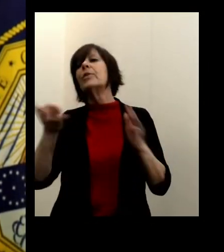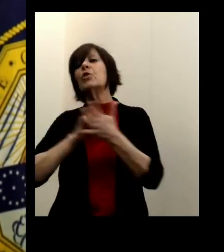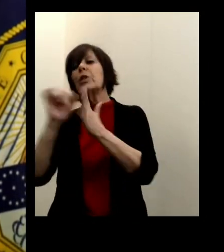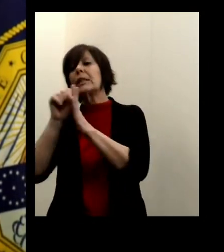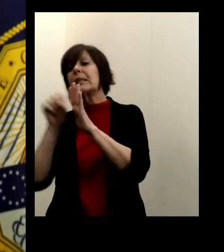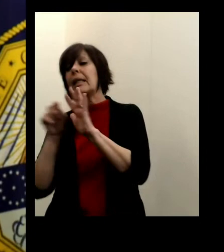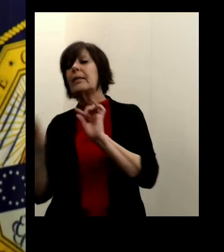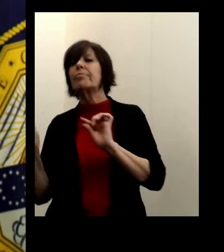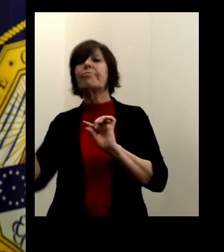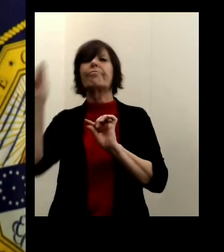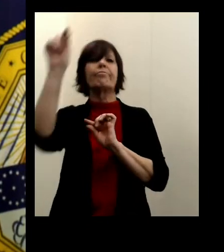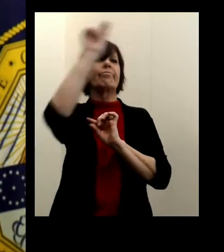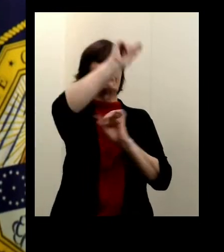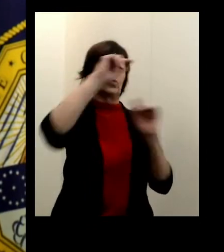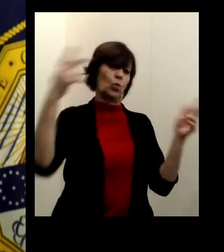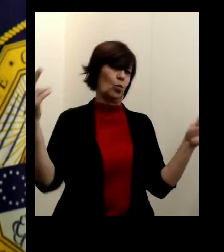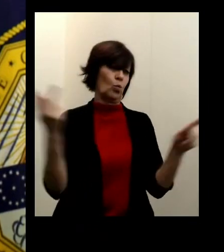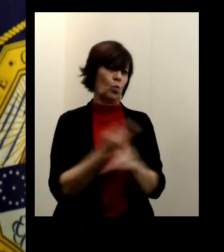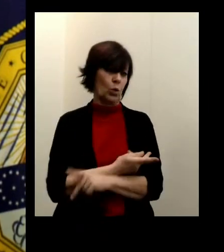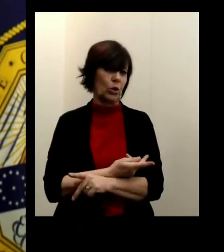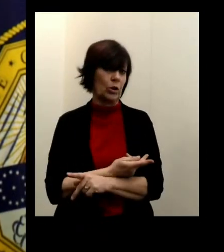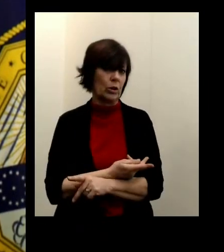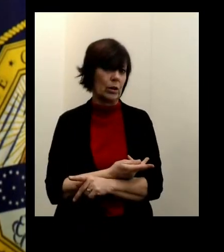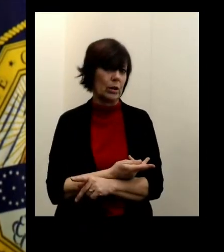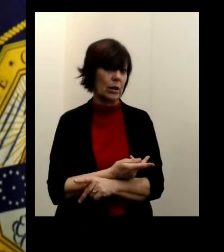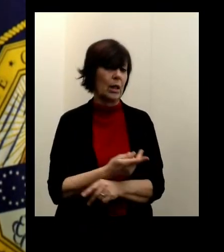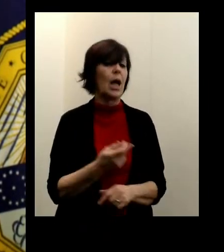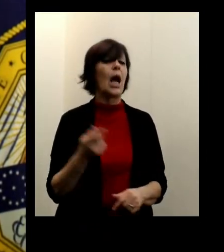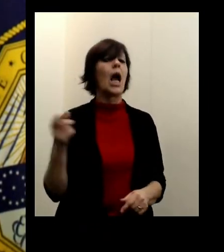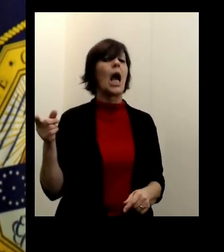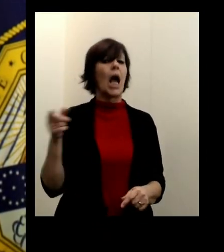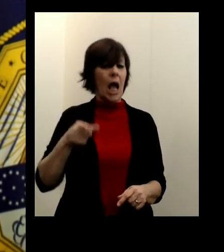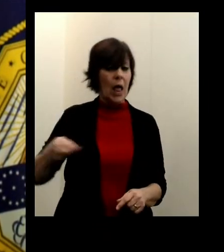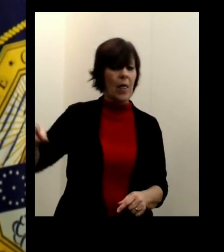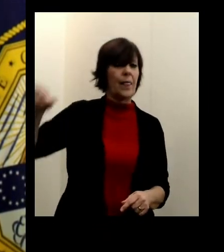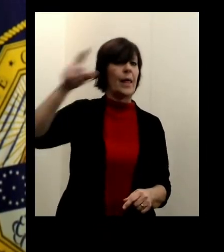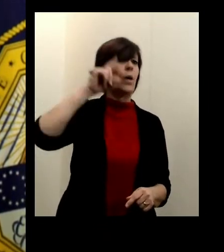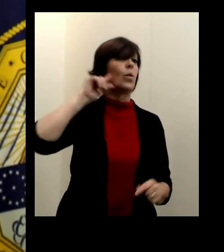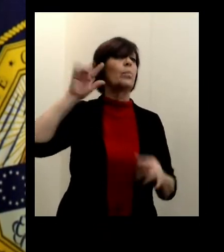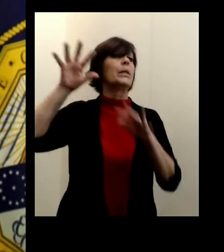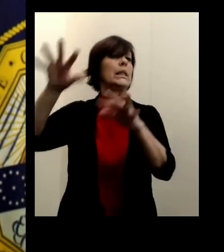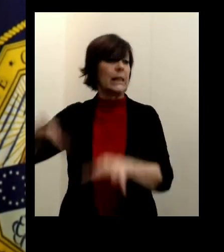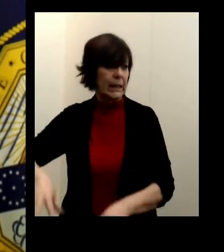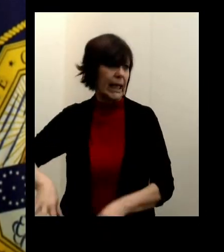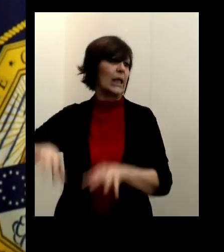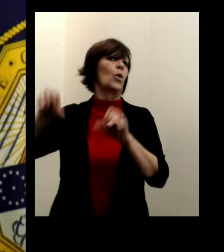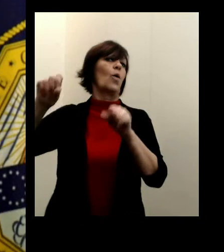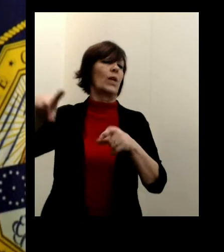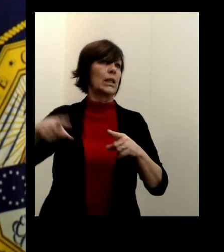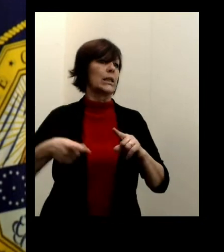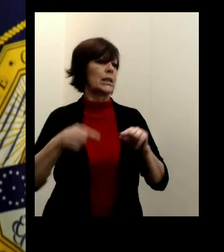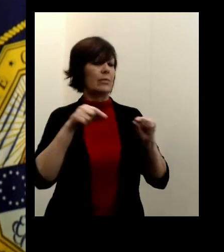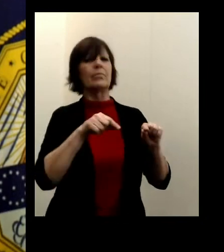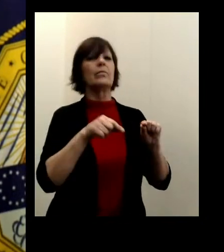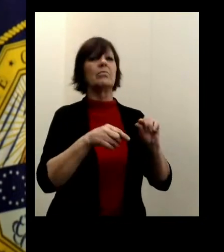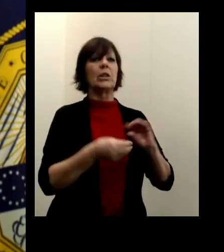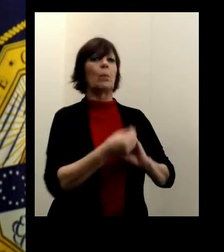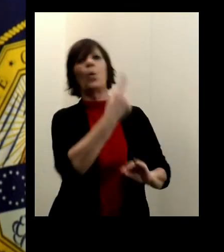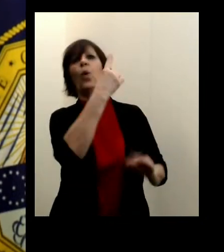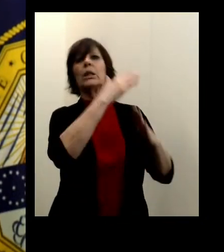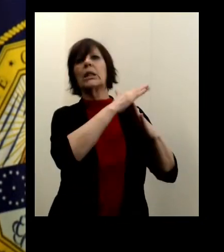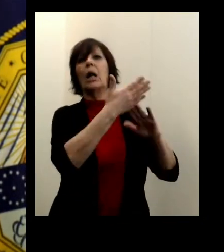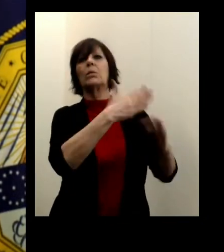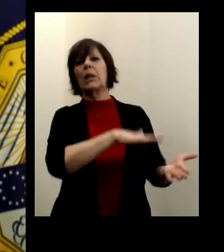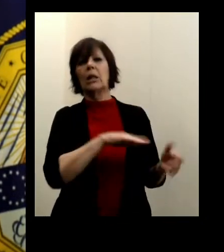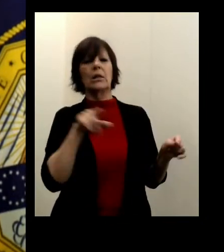very high caseloads, much higher than we do now, that they take over this somber number 1 position, which is the